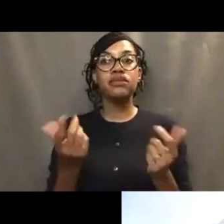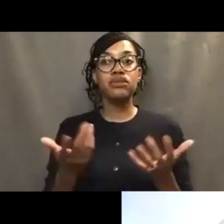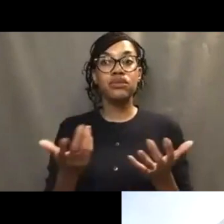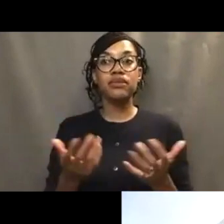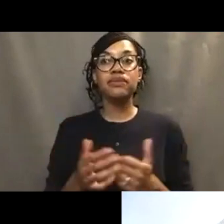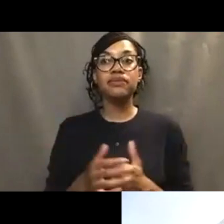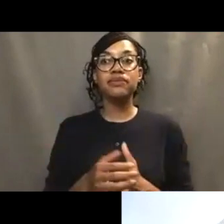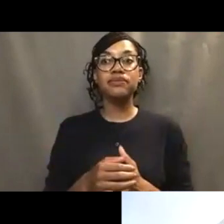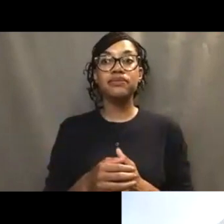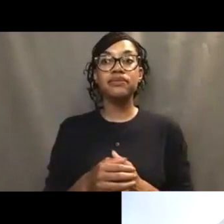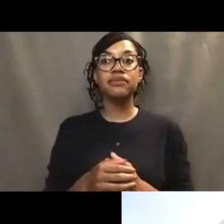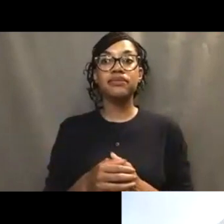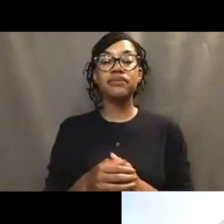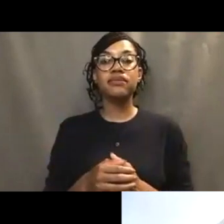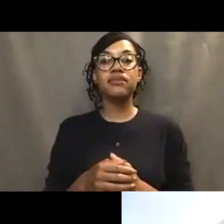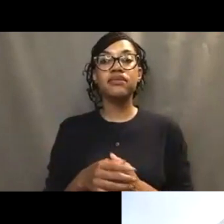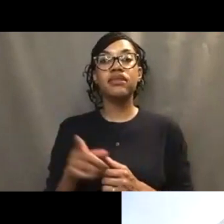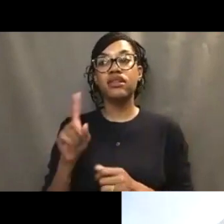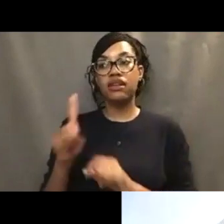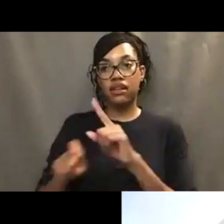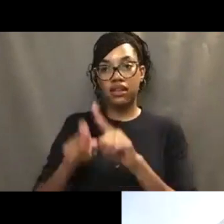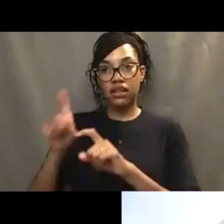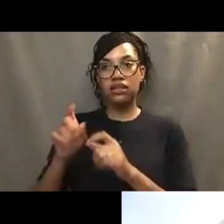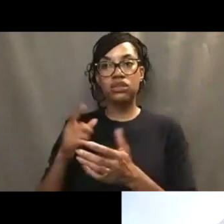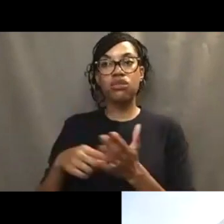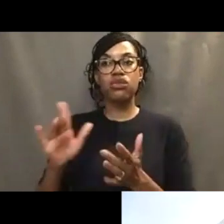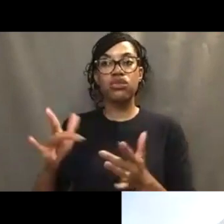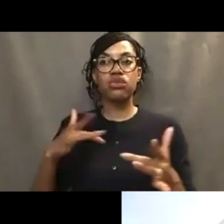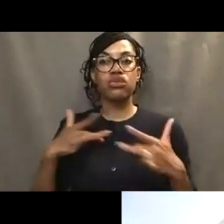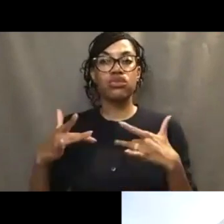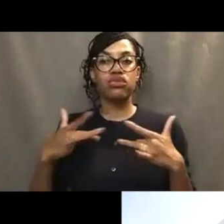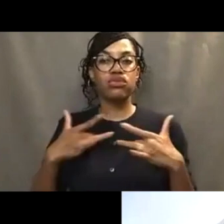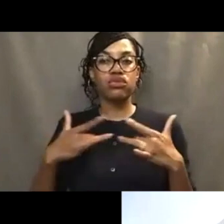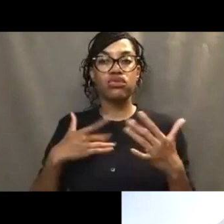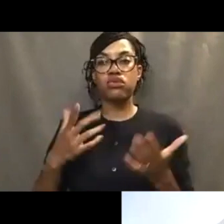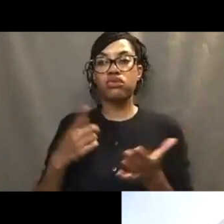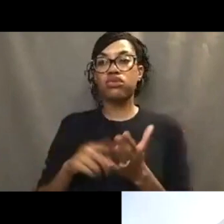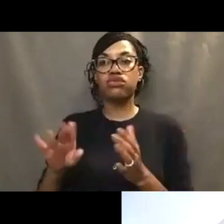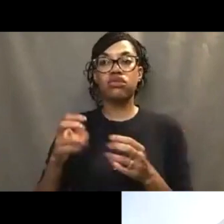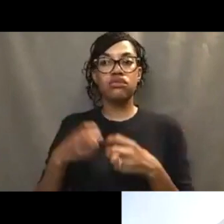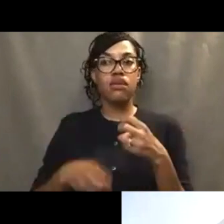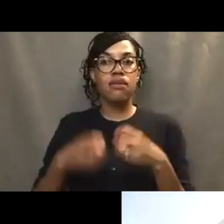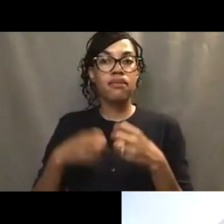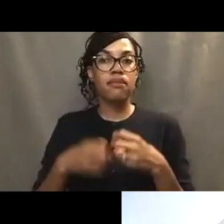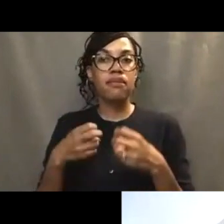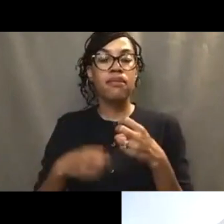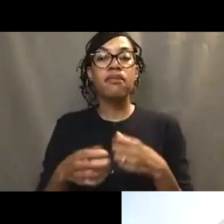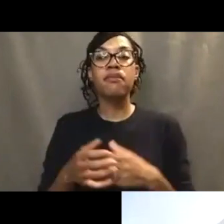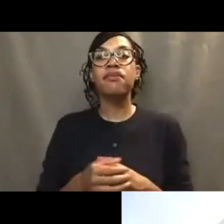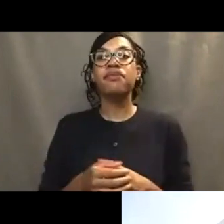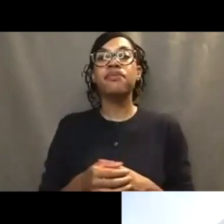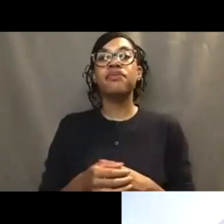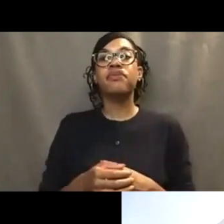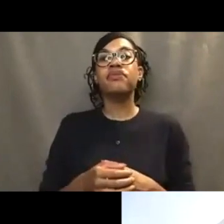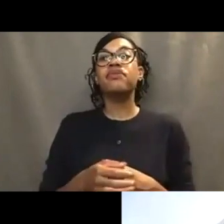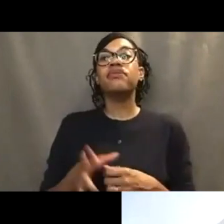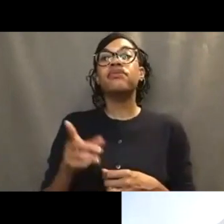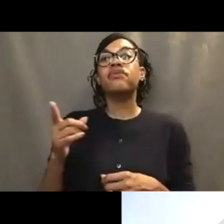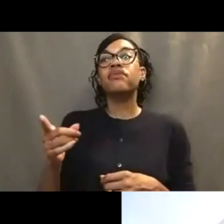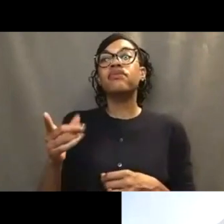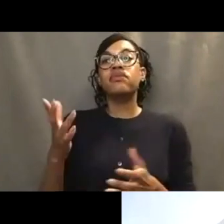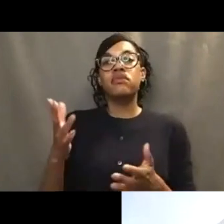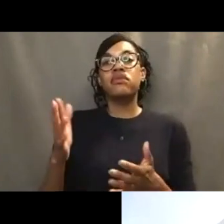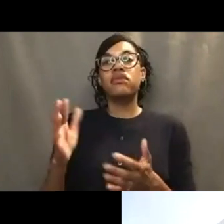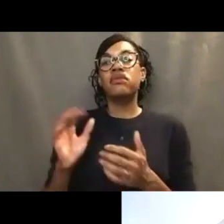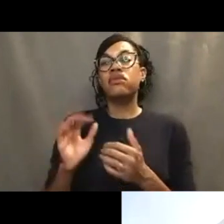What is your problem? And what do you envision as the solution? And how do we get people there? Because we know